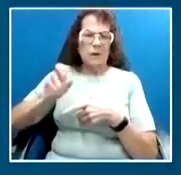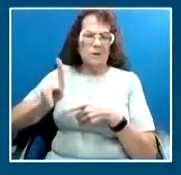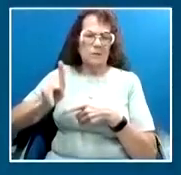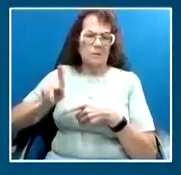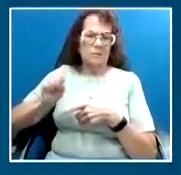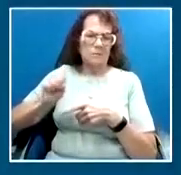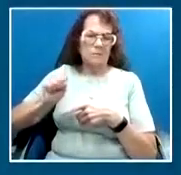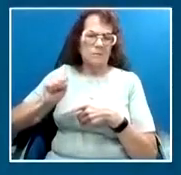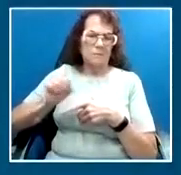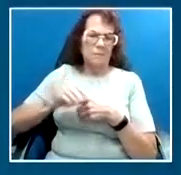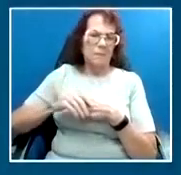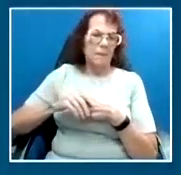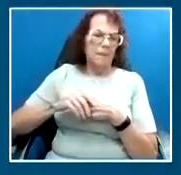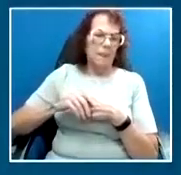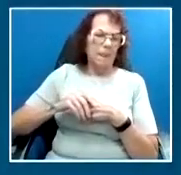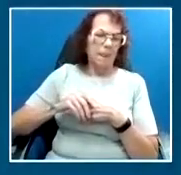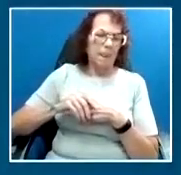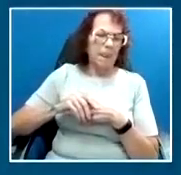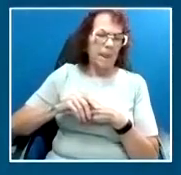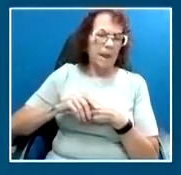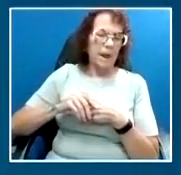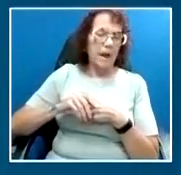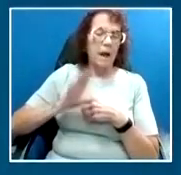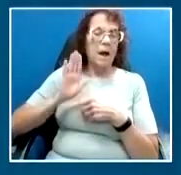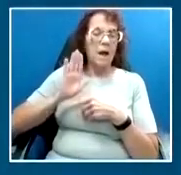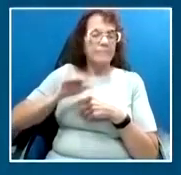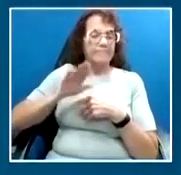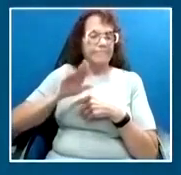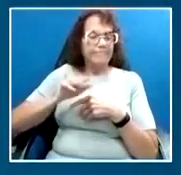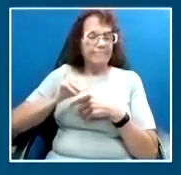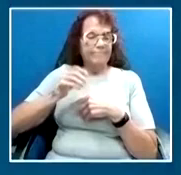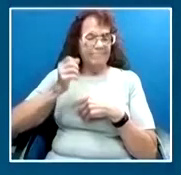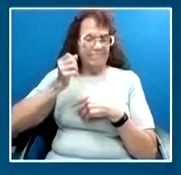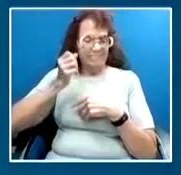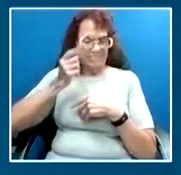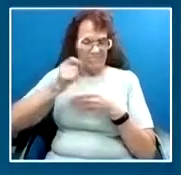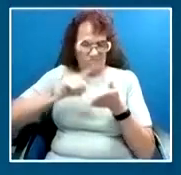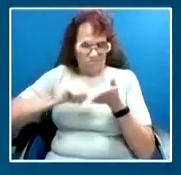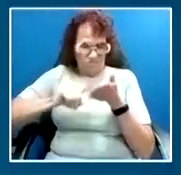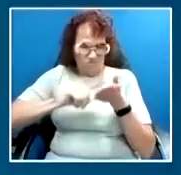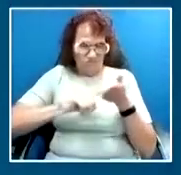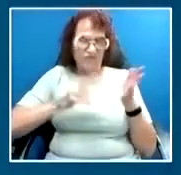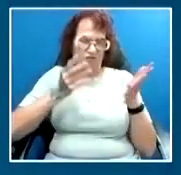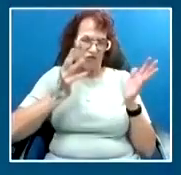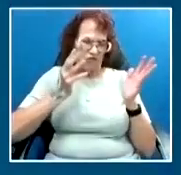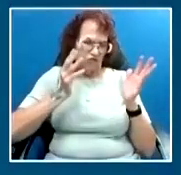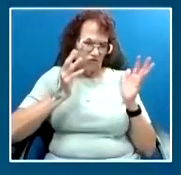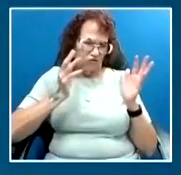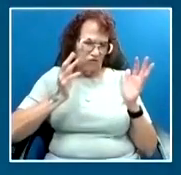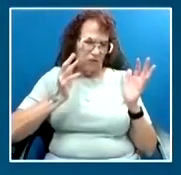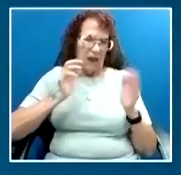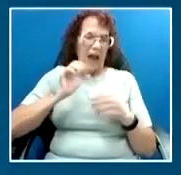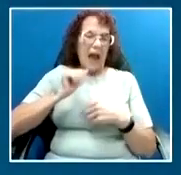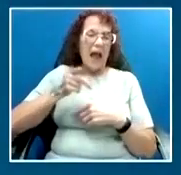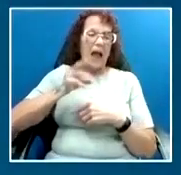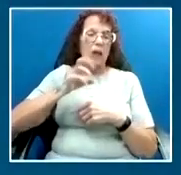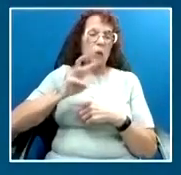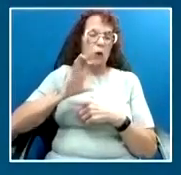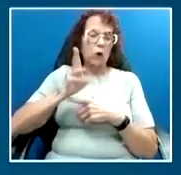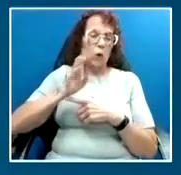The independent investigation has concluded that Governor Andrew Cuomo sexually harassed multiple